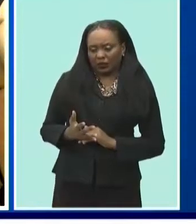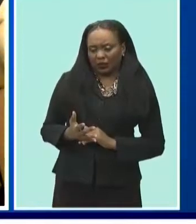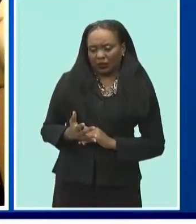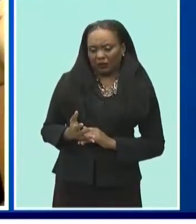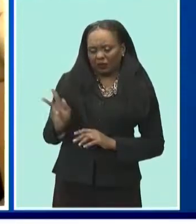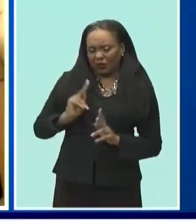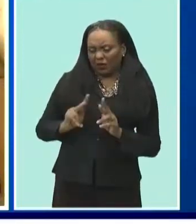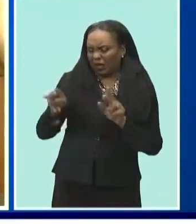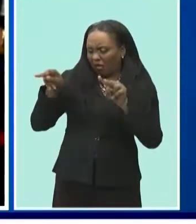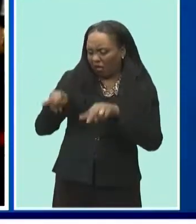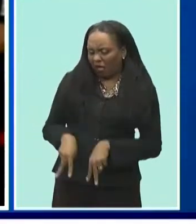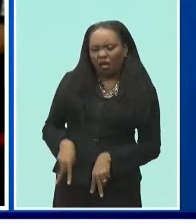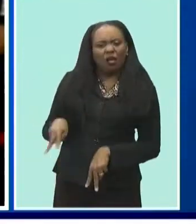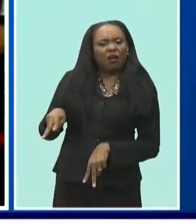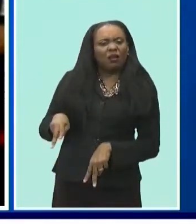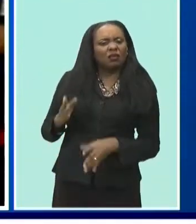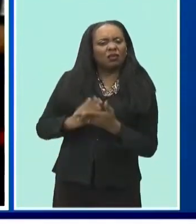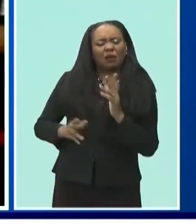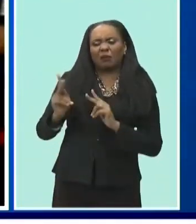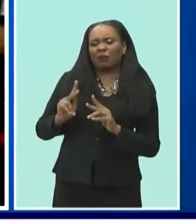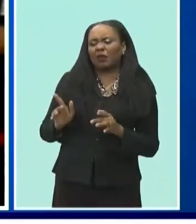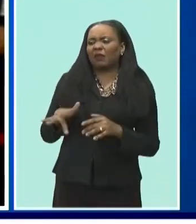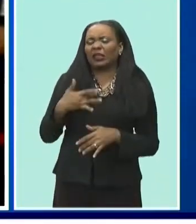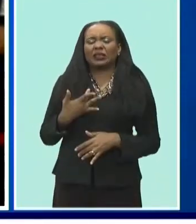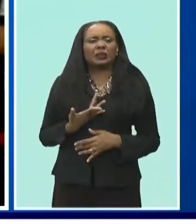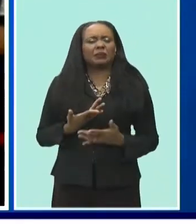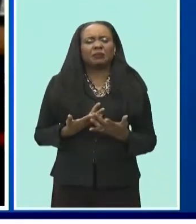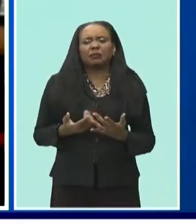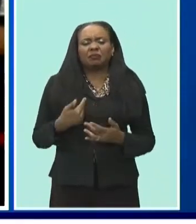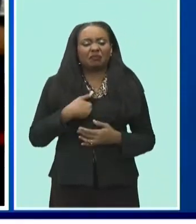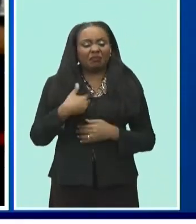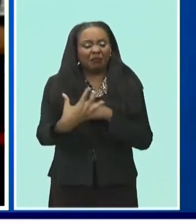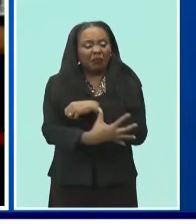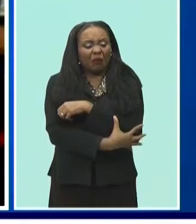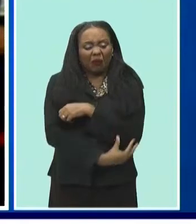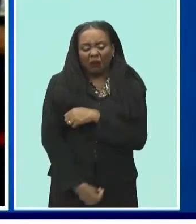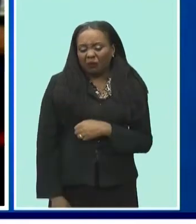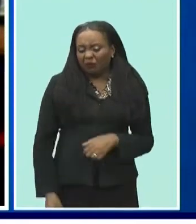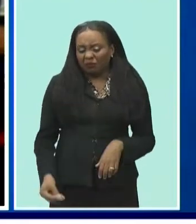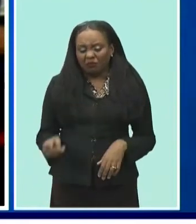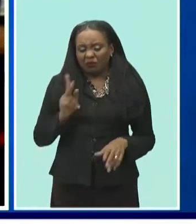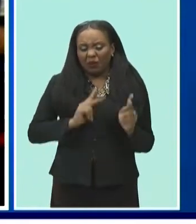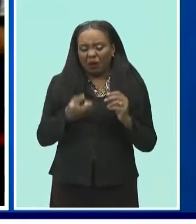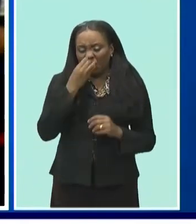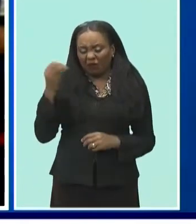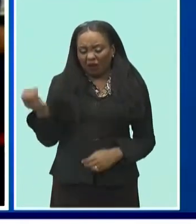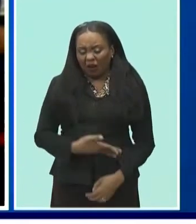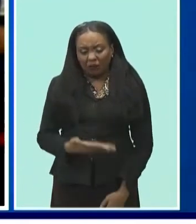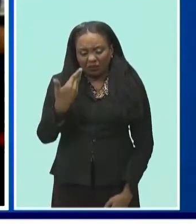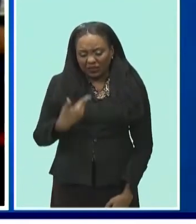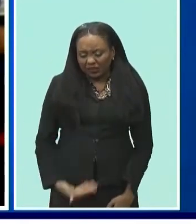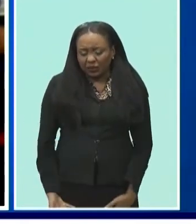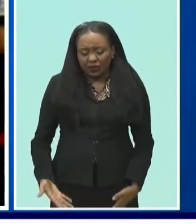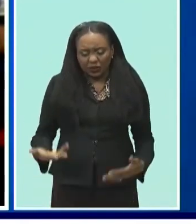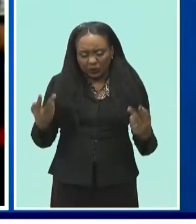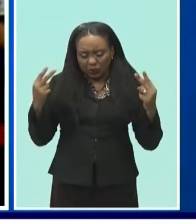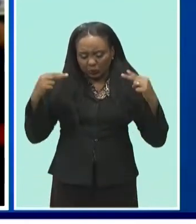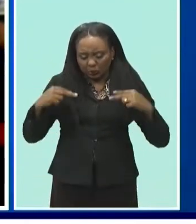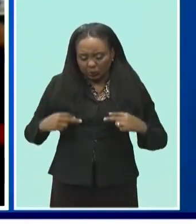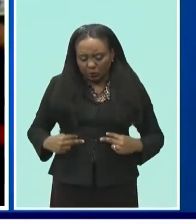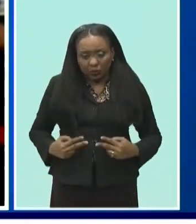underprivileged and poor and felt that they had no place in society, could find a place and a voice and